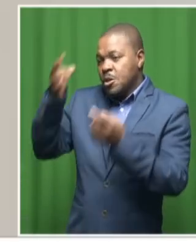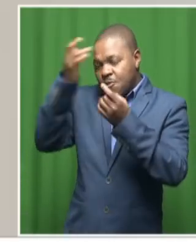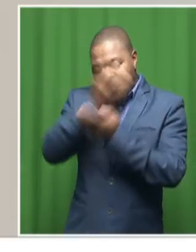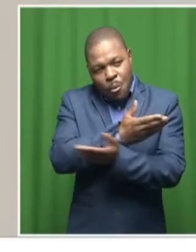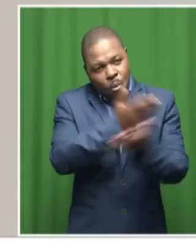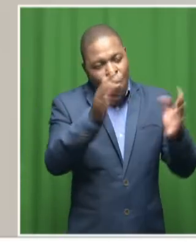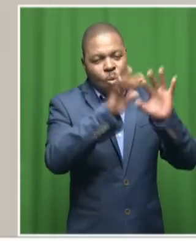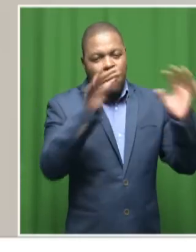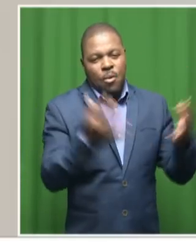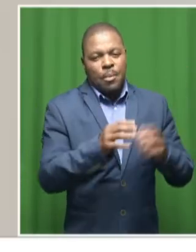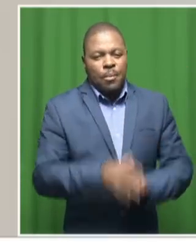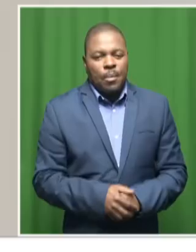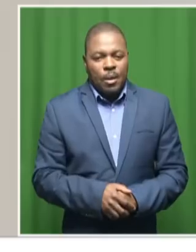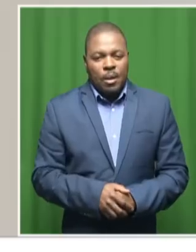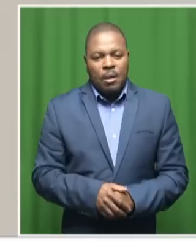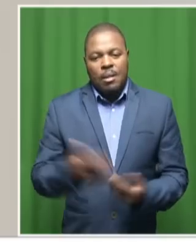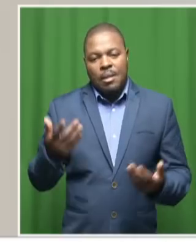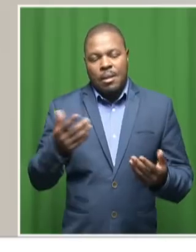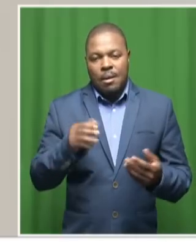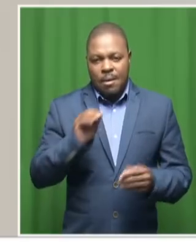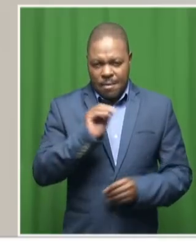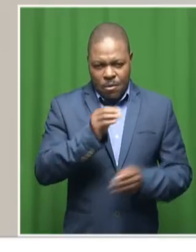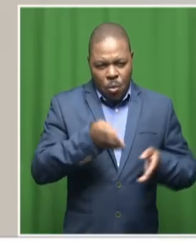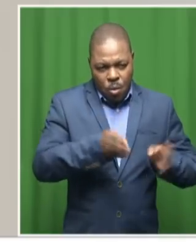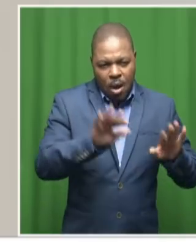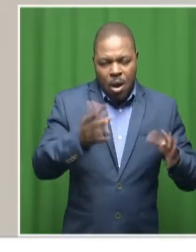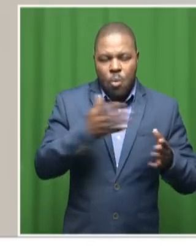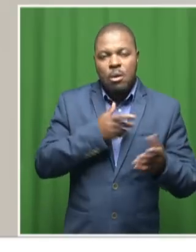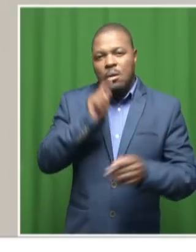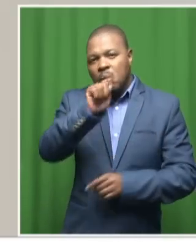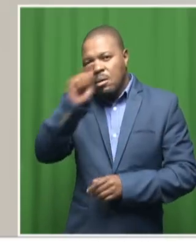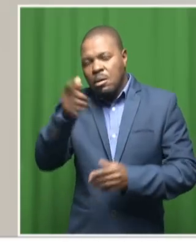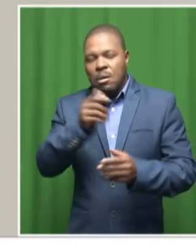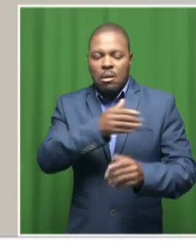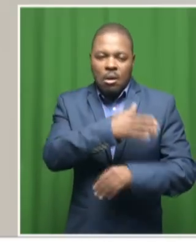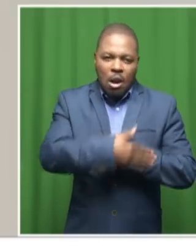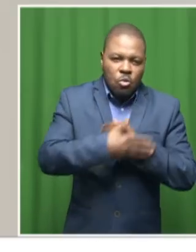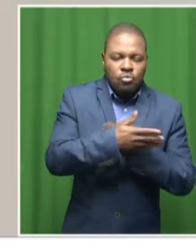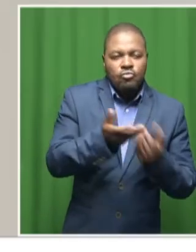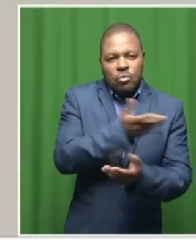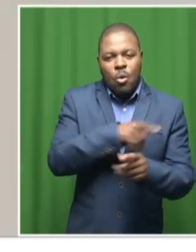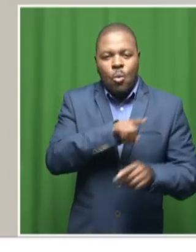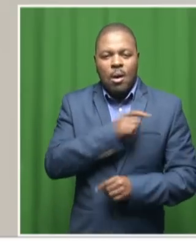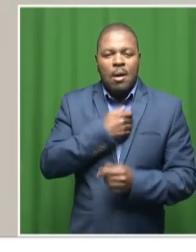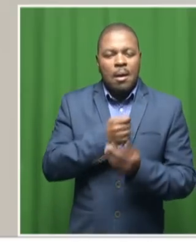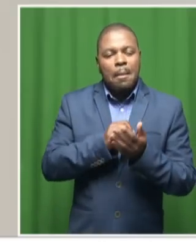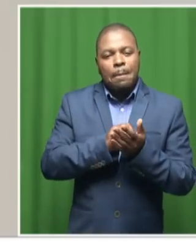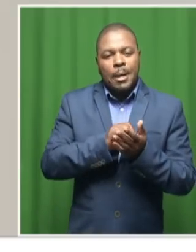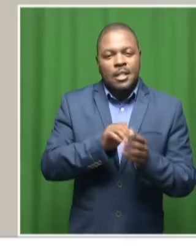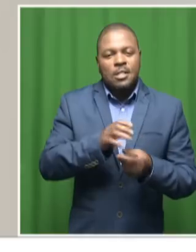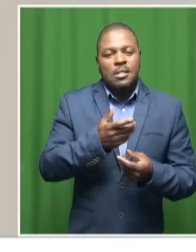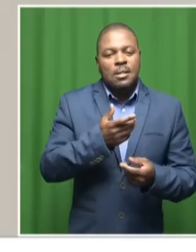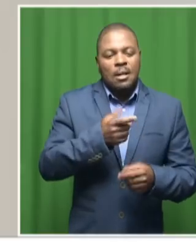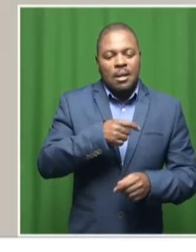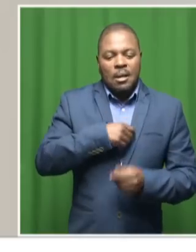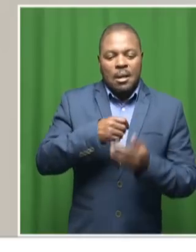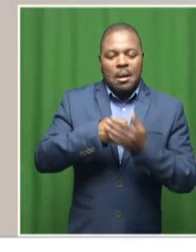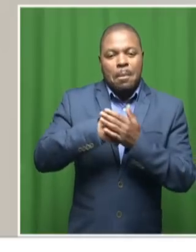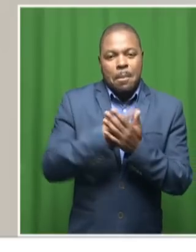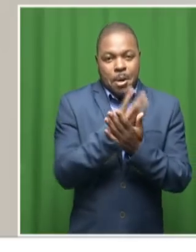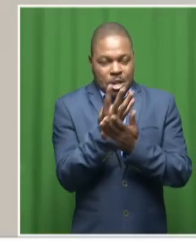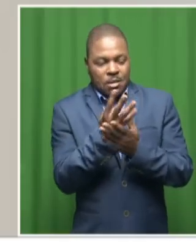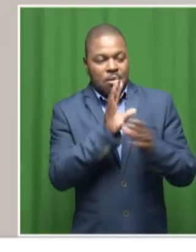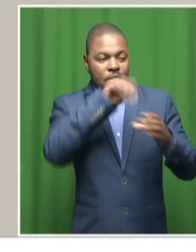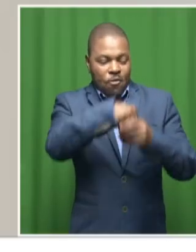informed. There are obviously mechanisms where we interact with other countries. We are part of BRICS, we're part of the WHO family, and